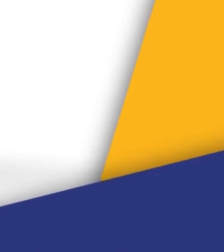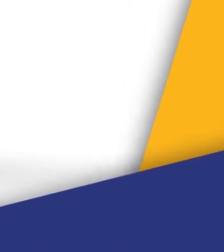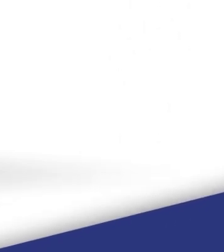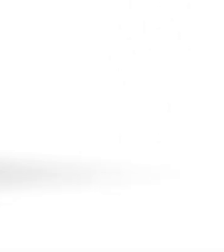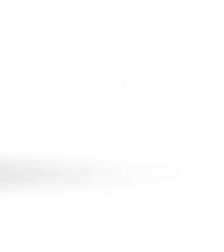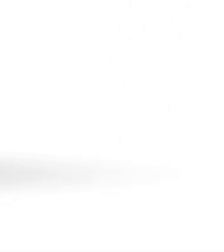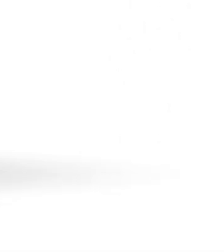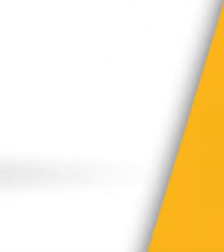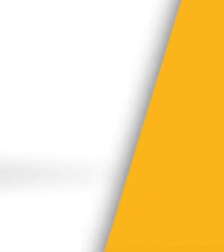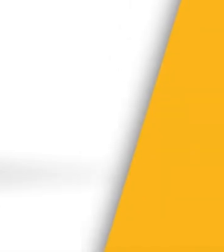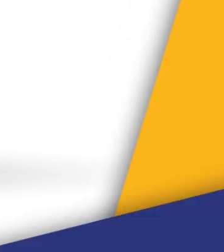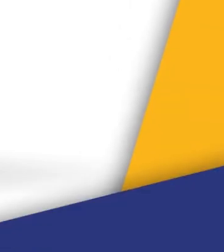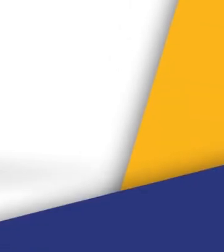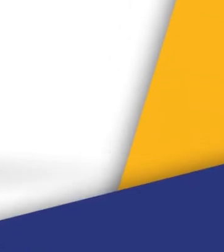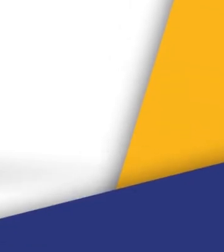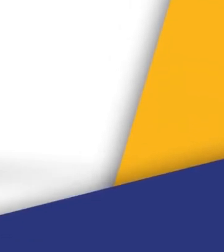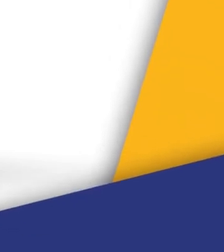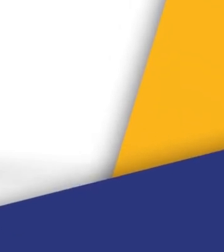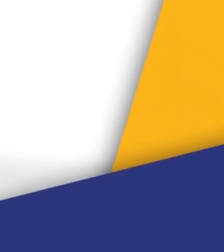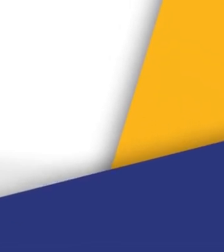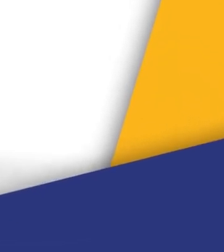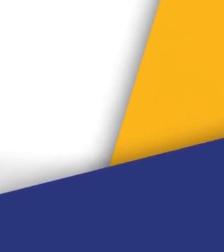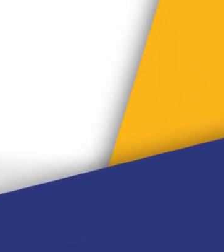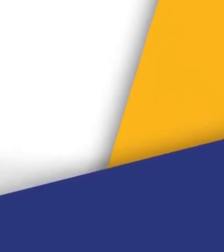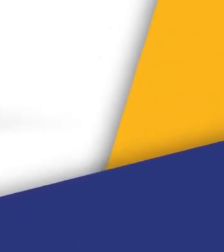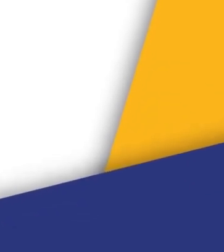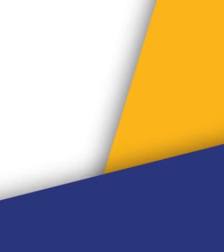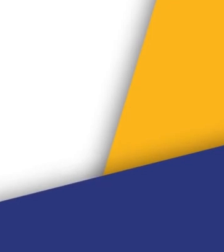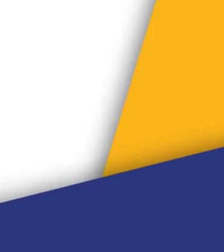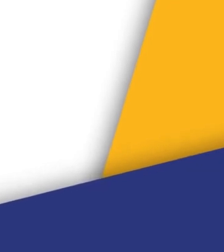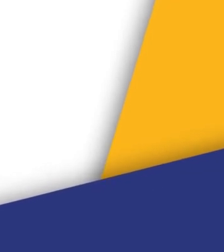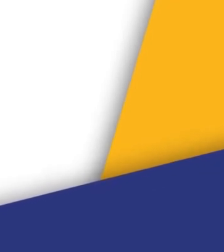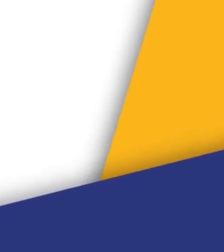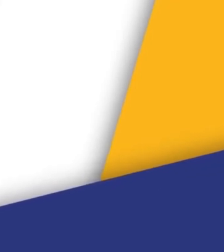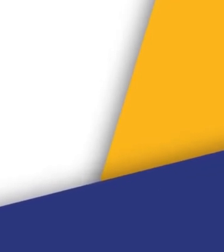and DBE TV on OpenView Channel 122 in partnership with